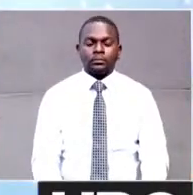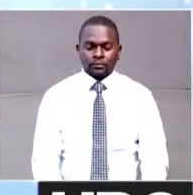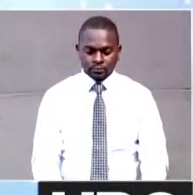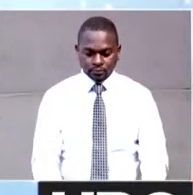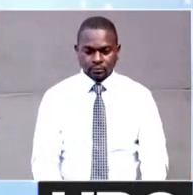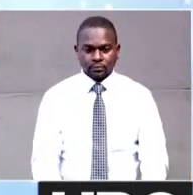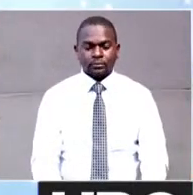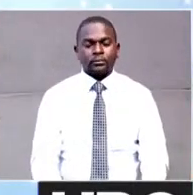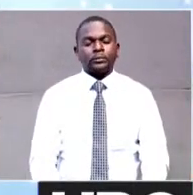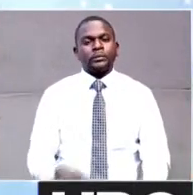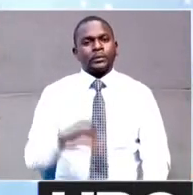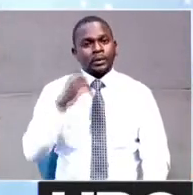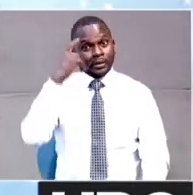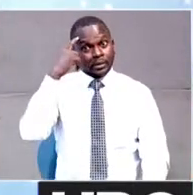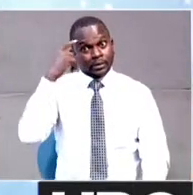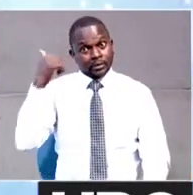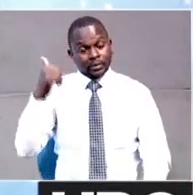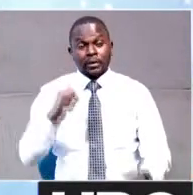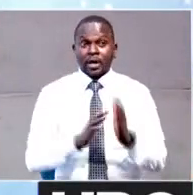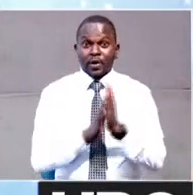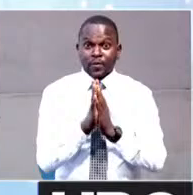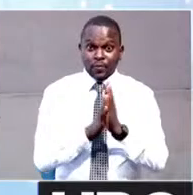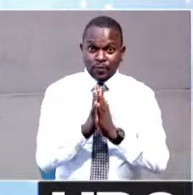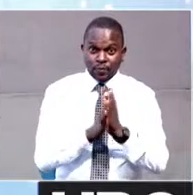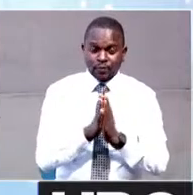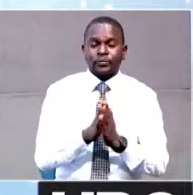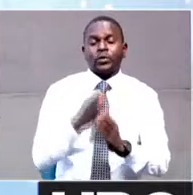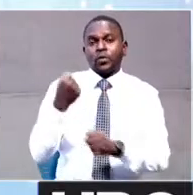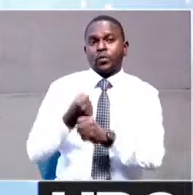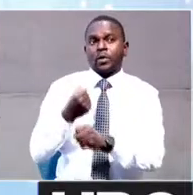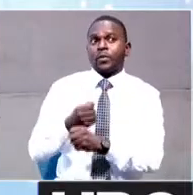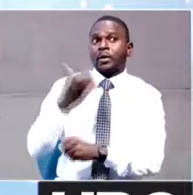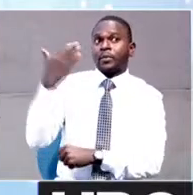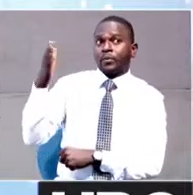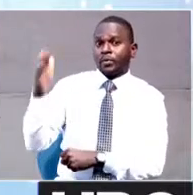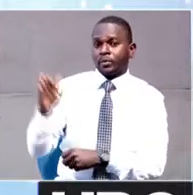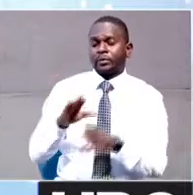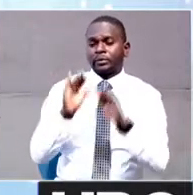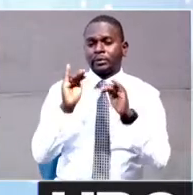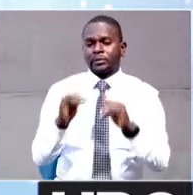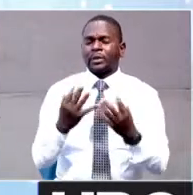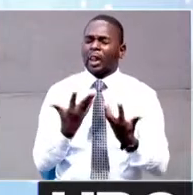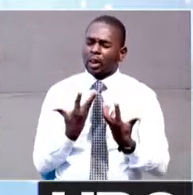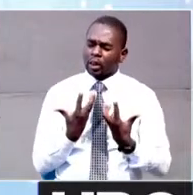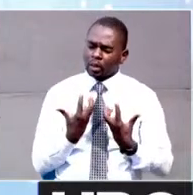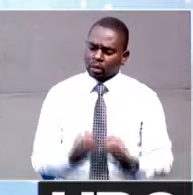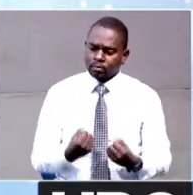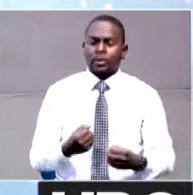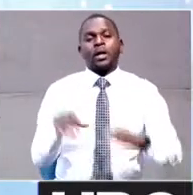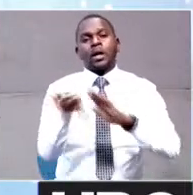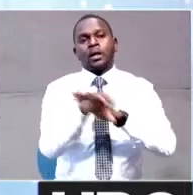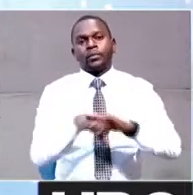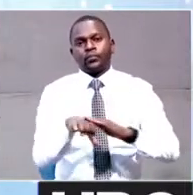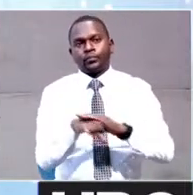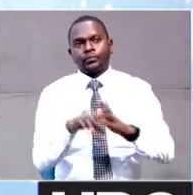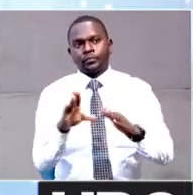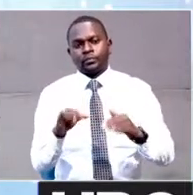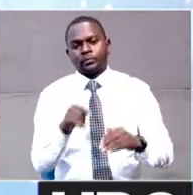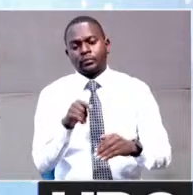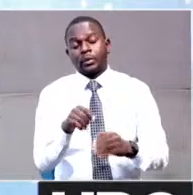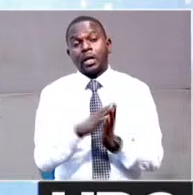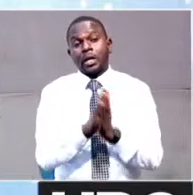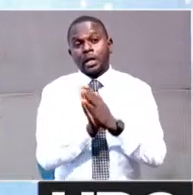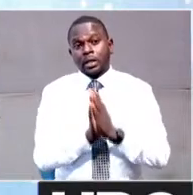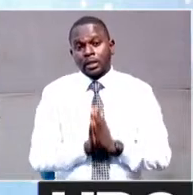Now, imagine being motivated to work abroad, only to end up living in a dehumanizing form of environment. This is the